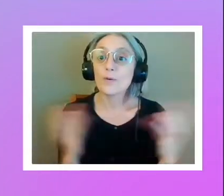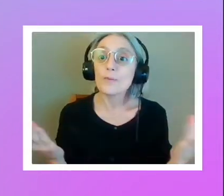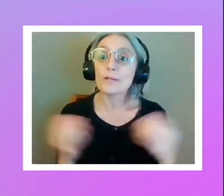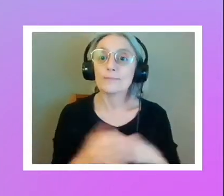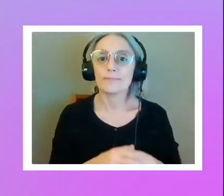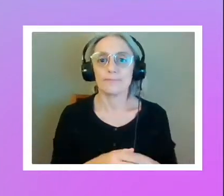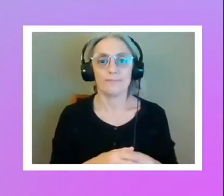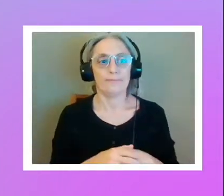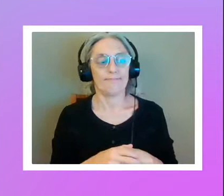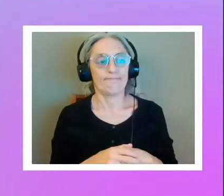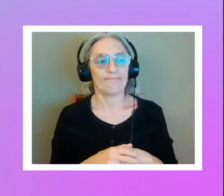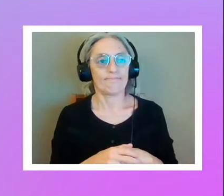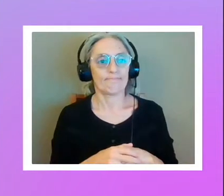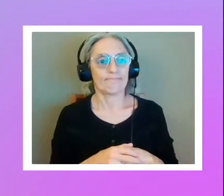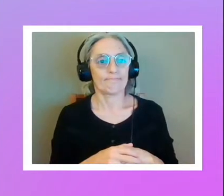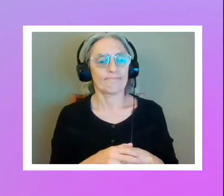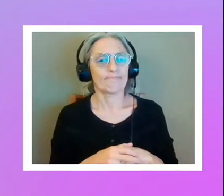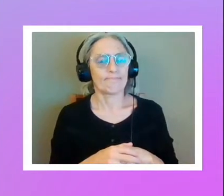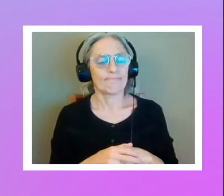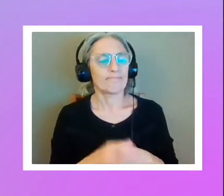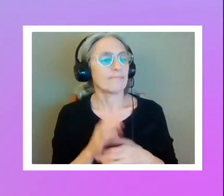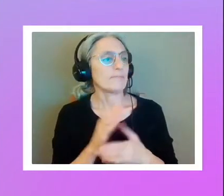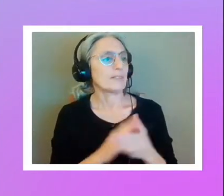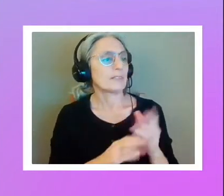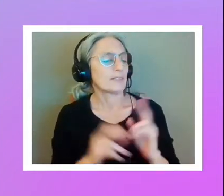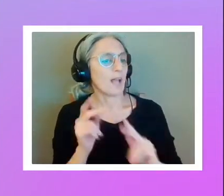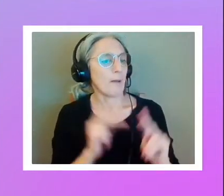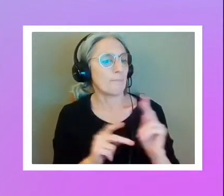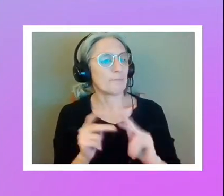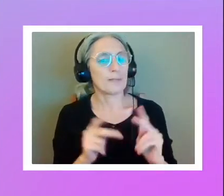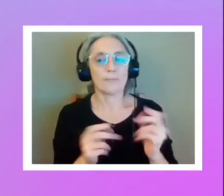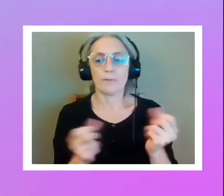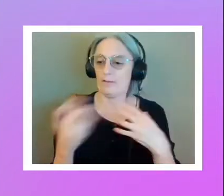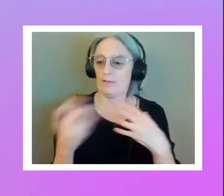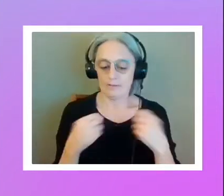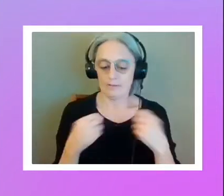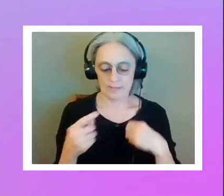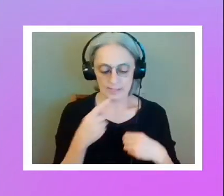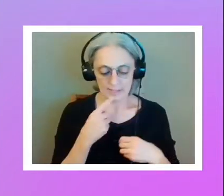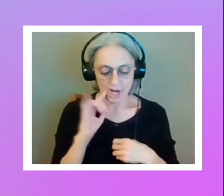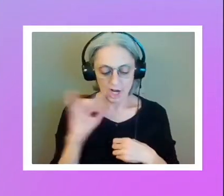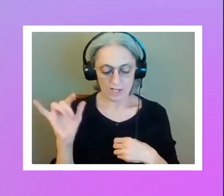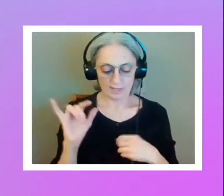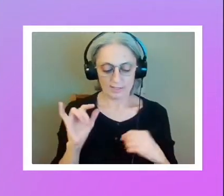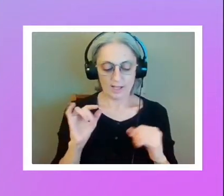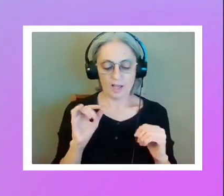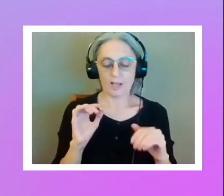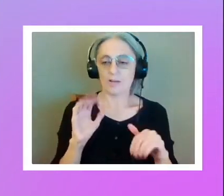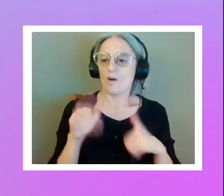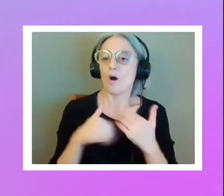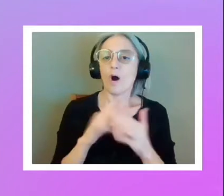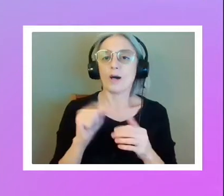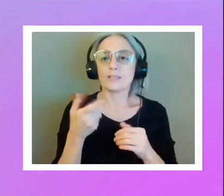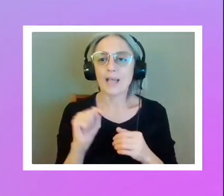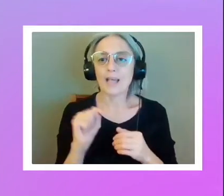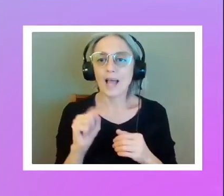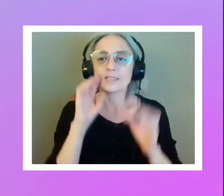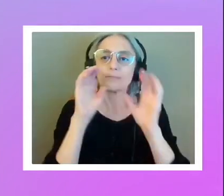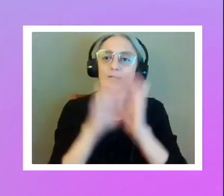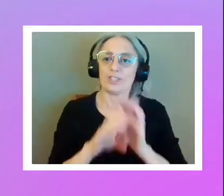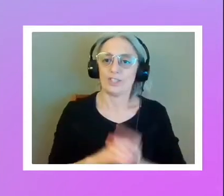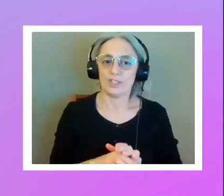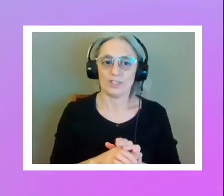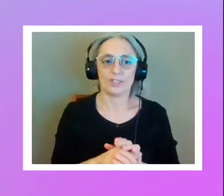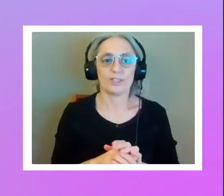got some folks chiming in saying, looks like all text and pictures.